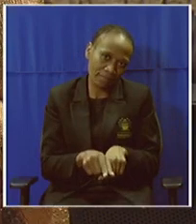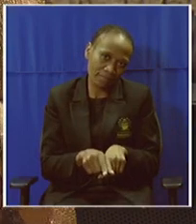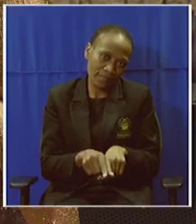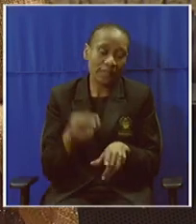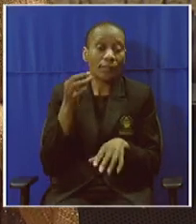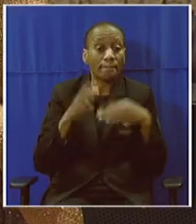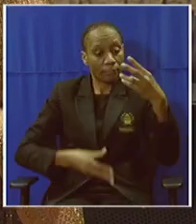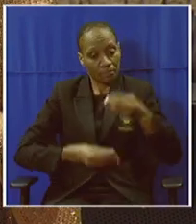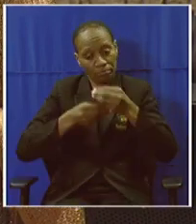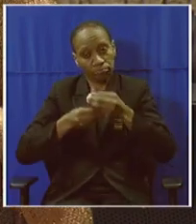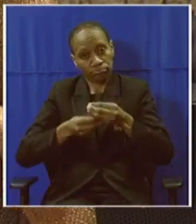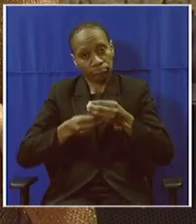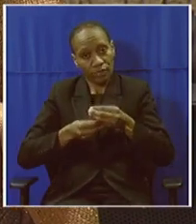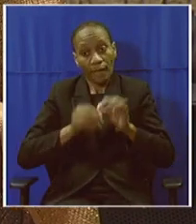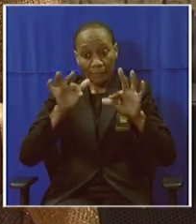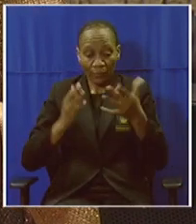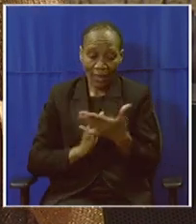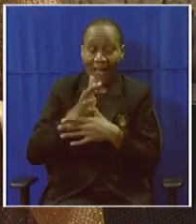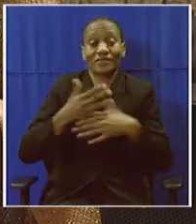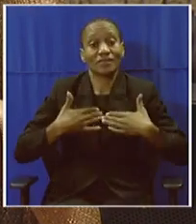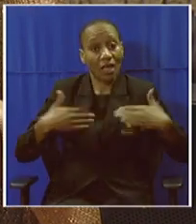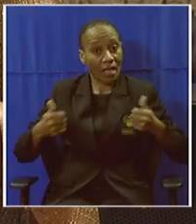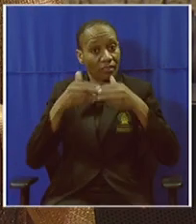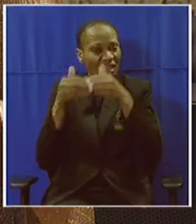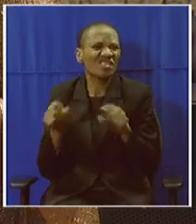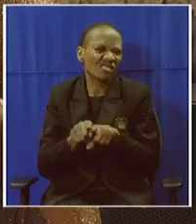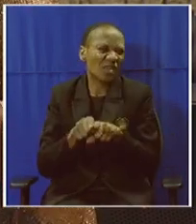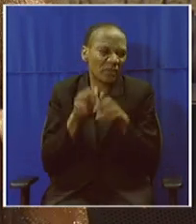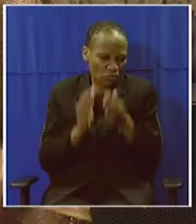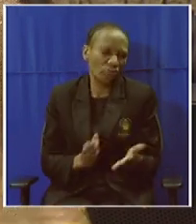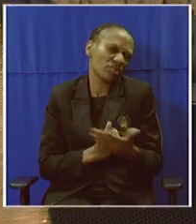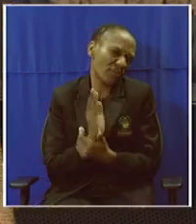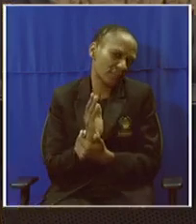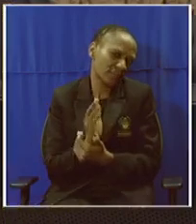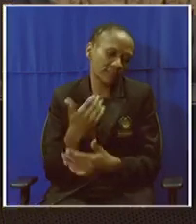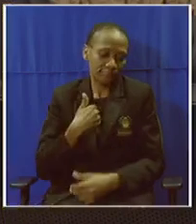it also states that the access to health care is a basic human right. I thank you.